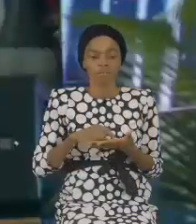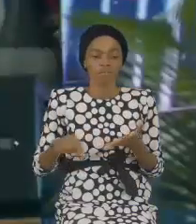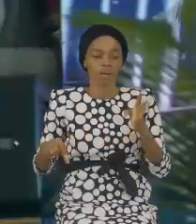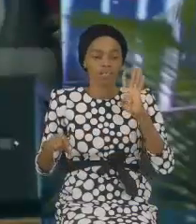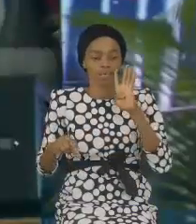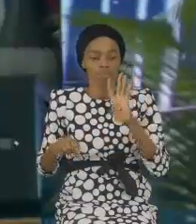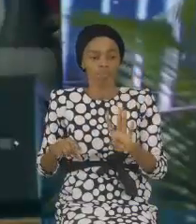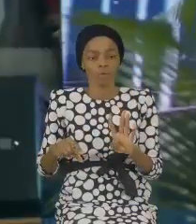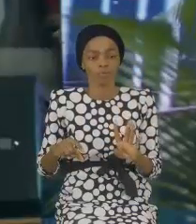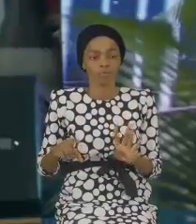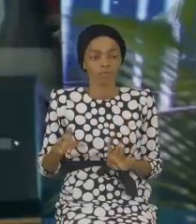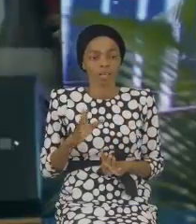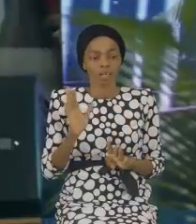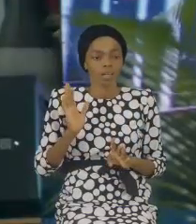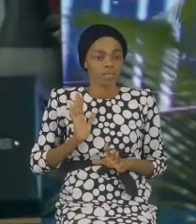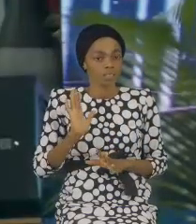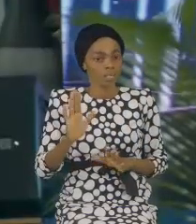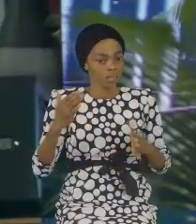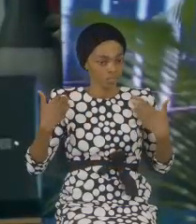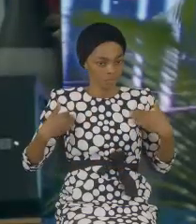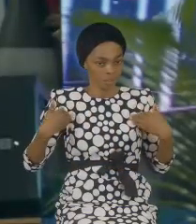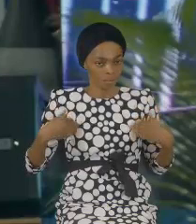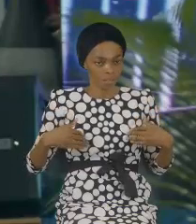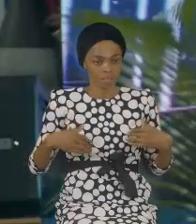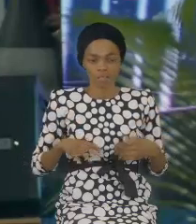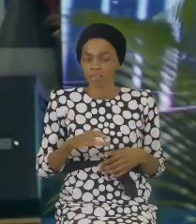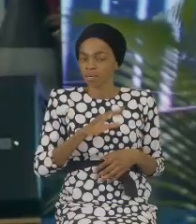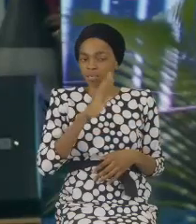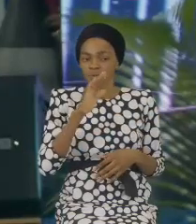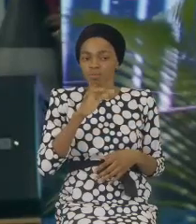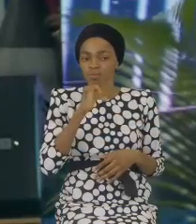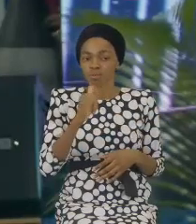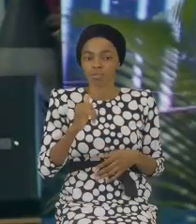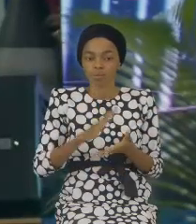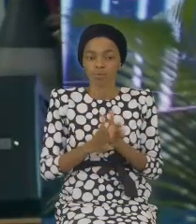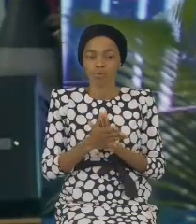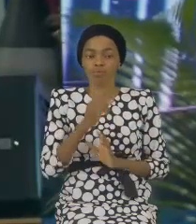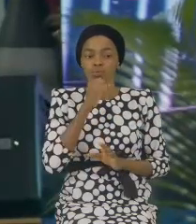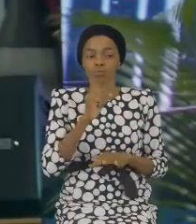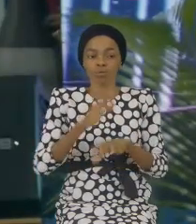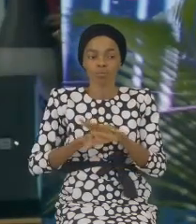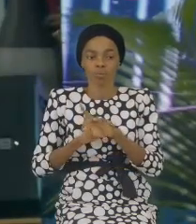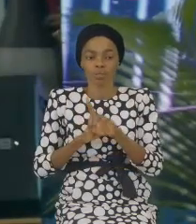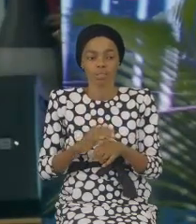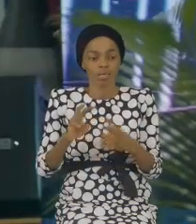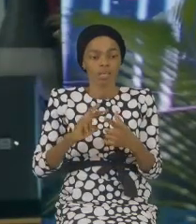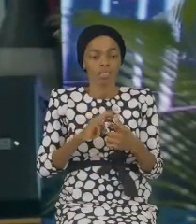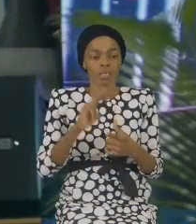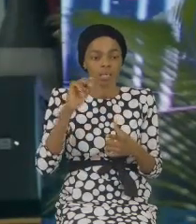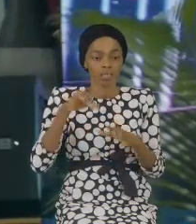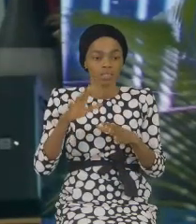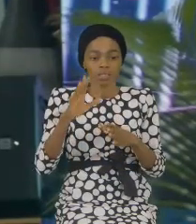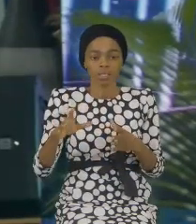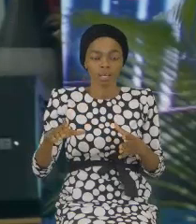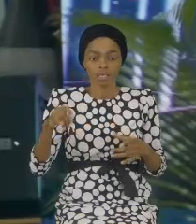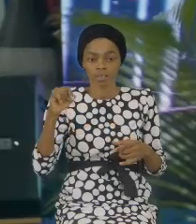he reminds us, thy raiment wax not old upon thee, neither did thy food